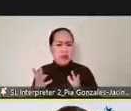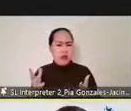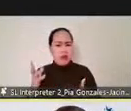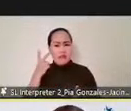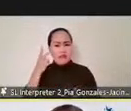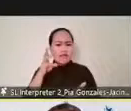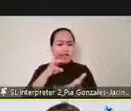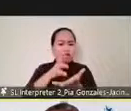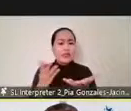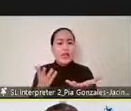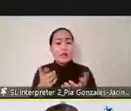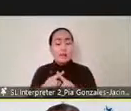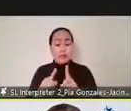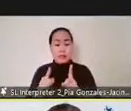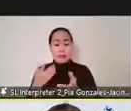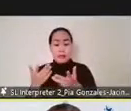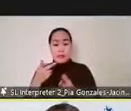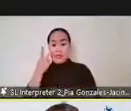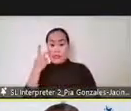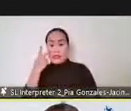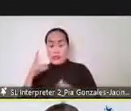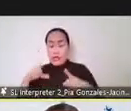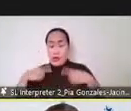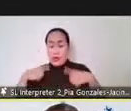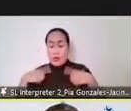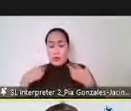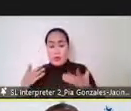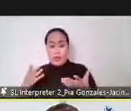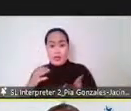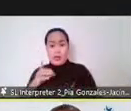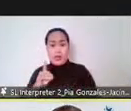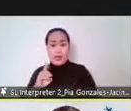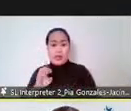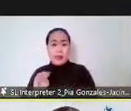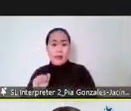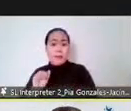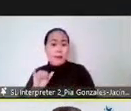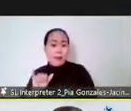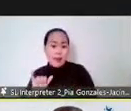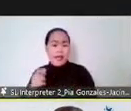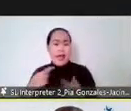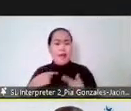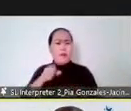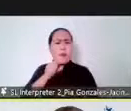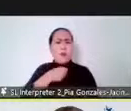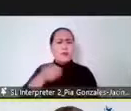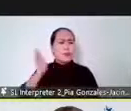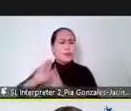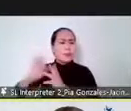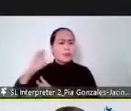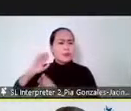look at the Laguna de Bay, there are ancient settlements there, which are also catered to trade,